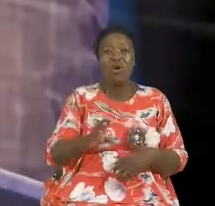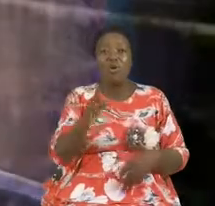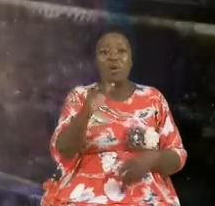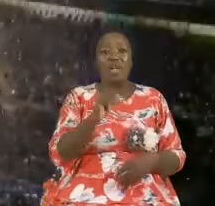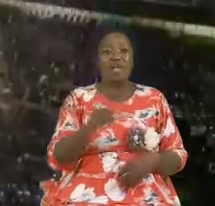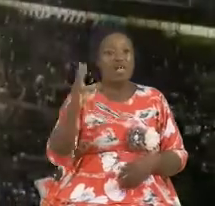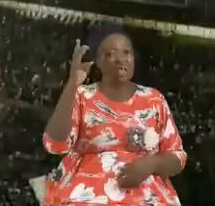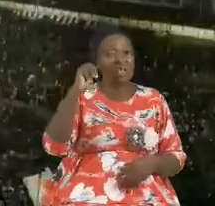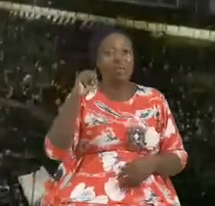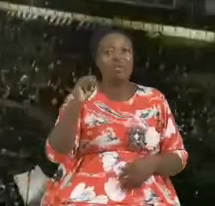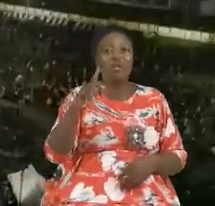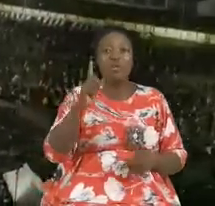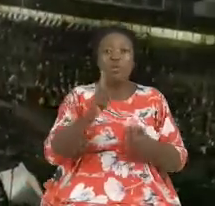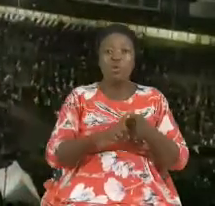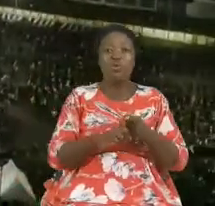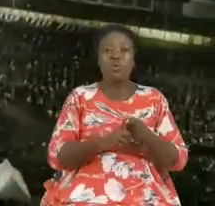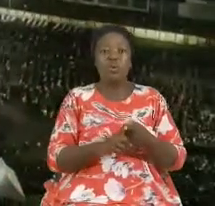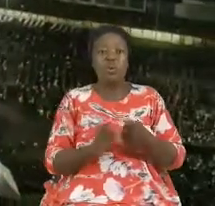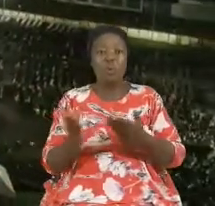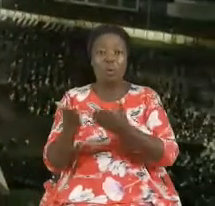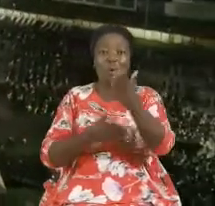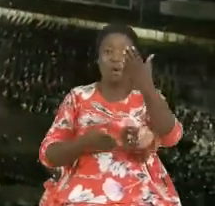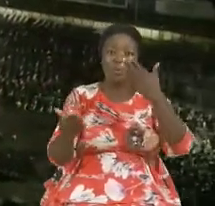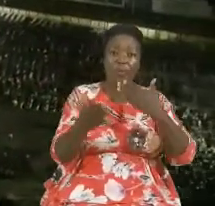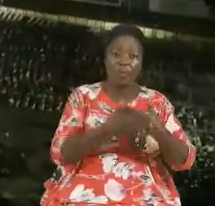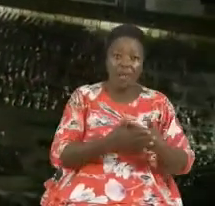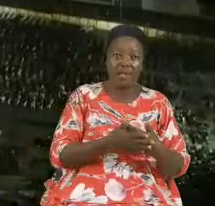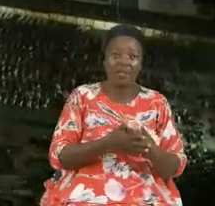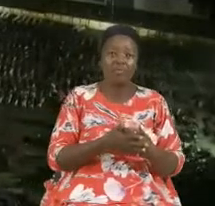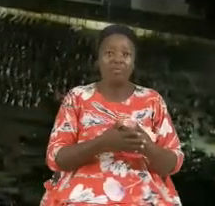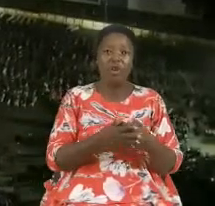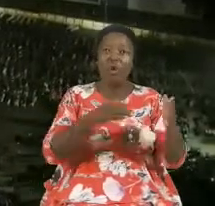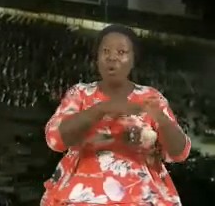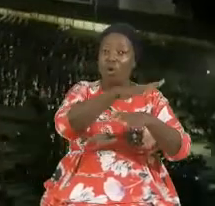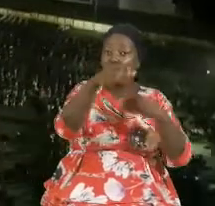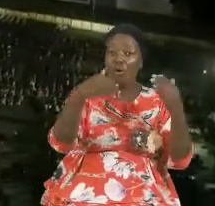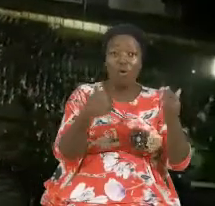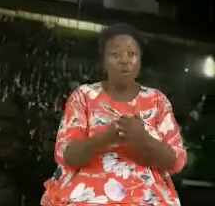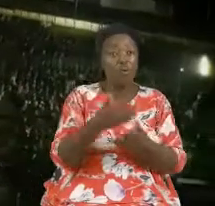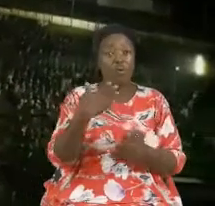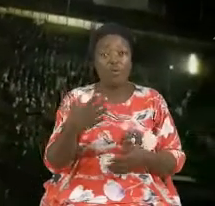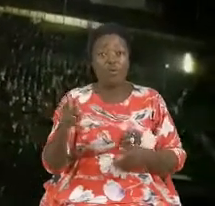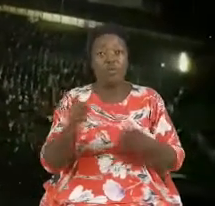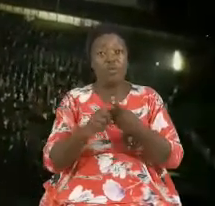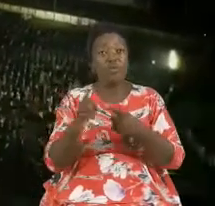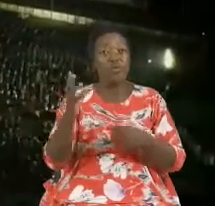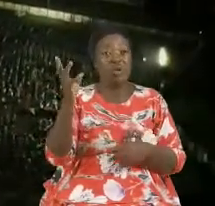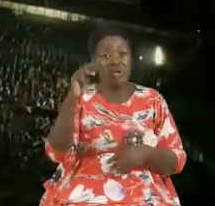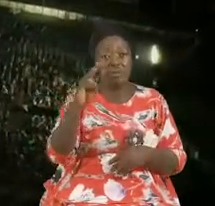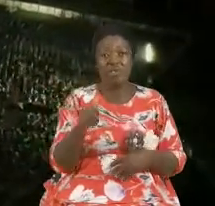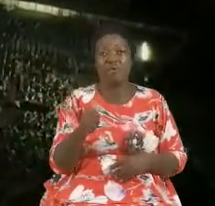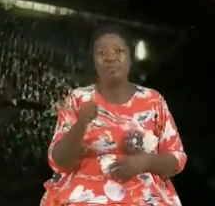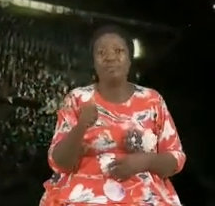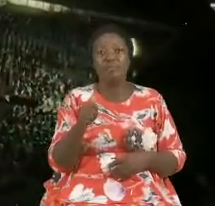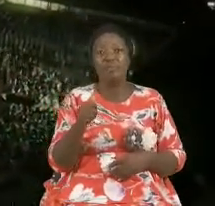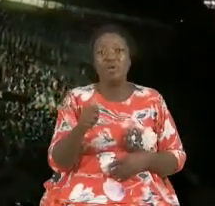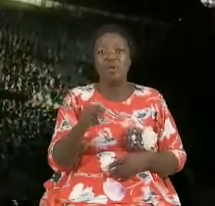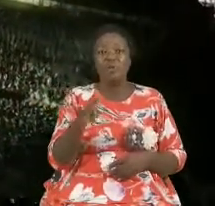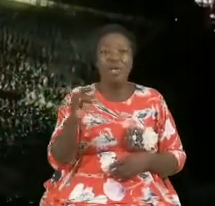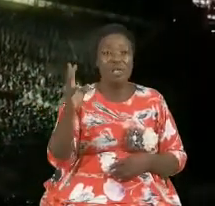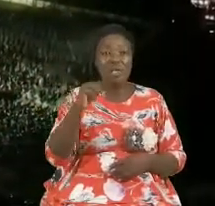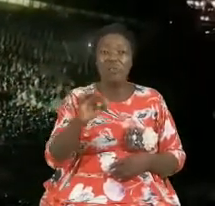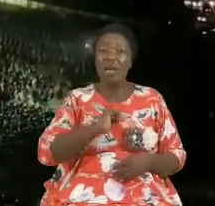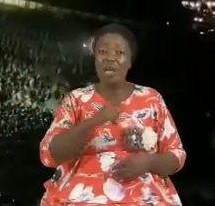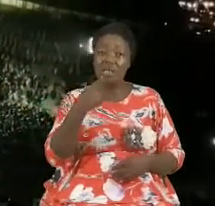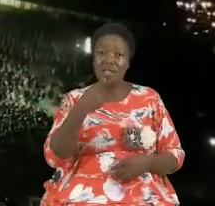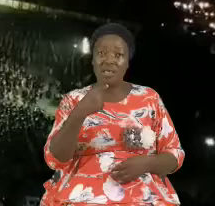the blood of his cross, by him, look at this, to reconcile all